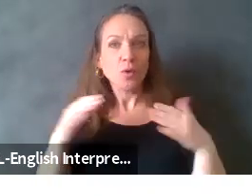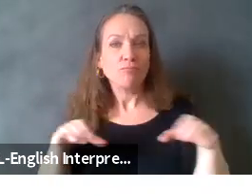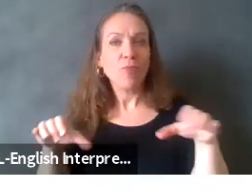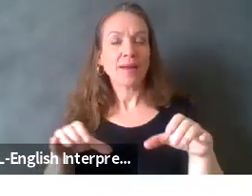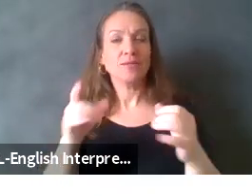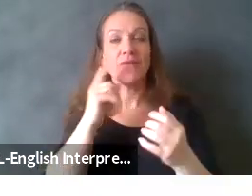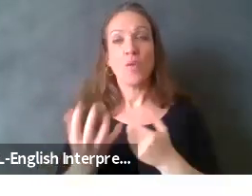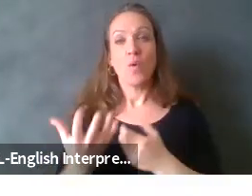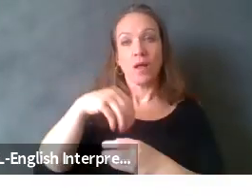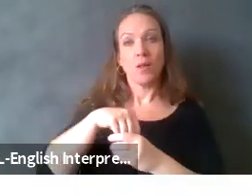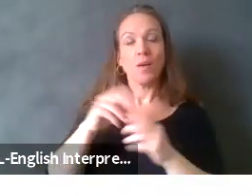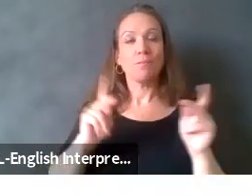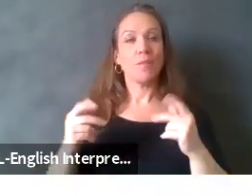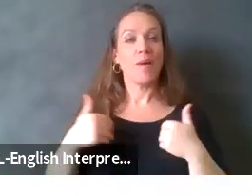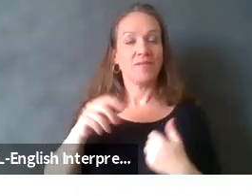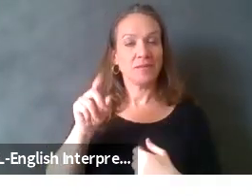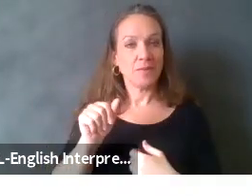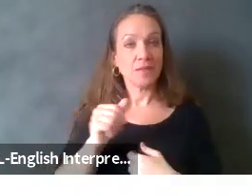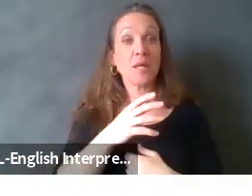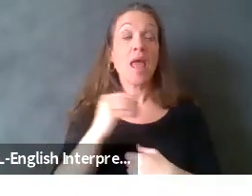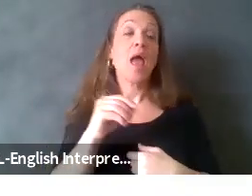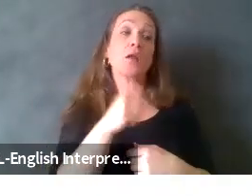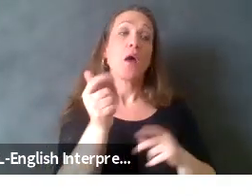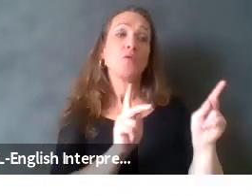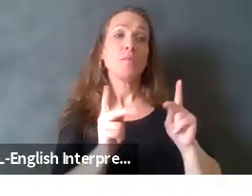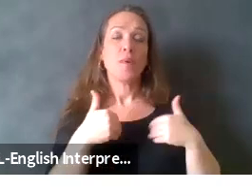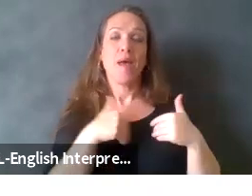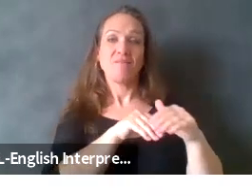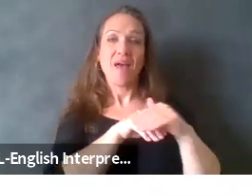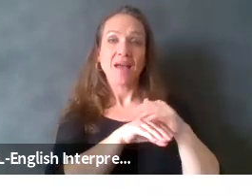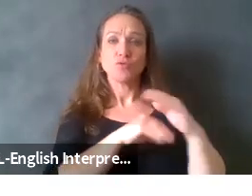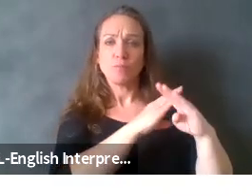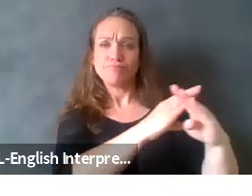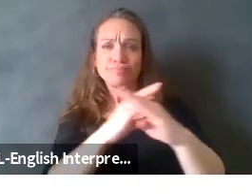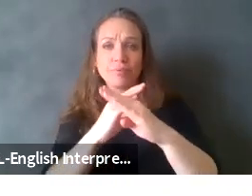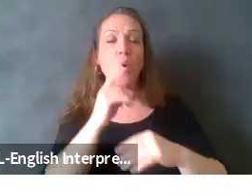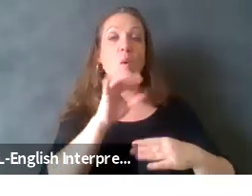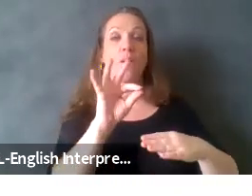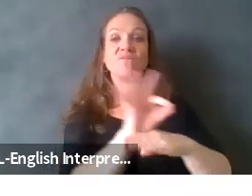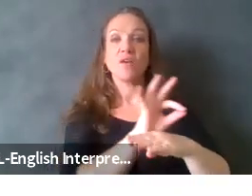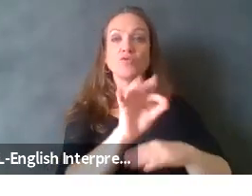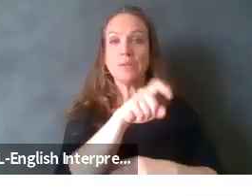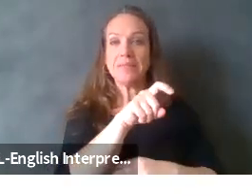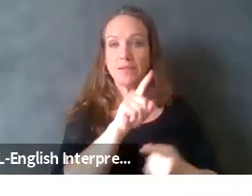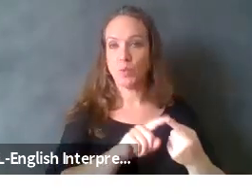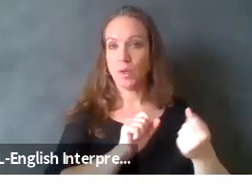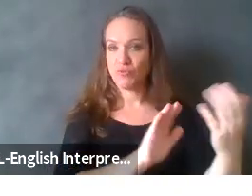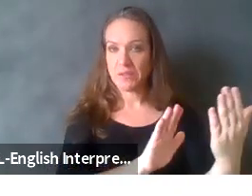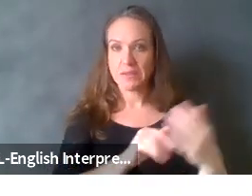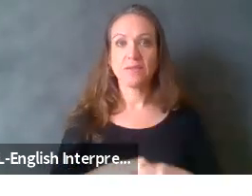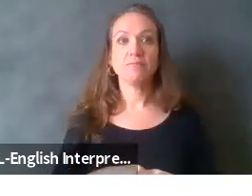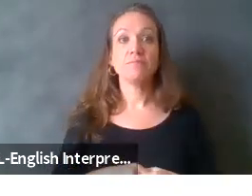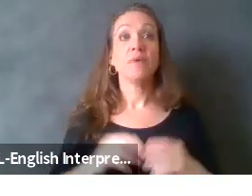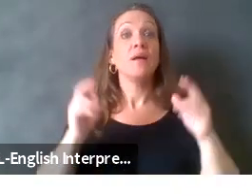of people with disabilities and others with access and functional needs. The series topics cover emergency preparedness